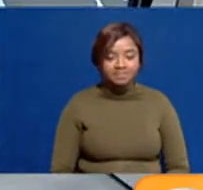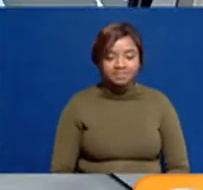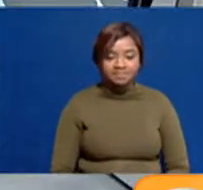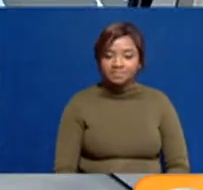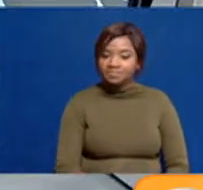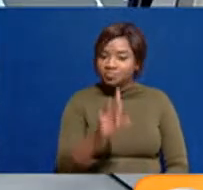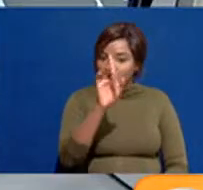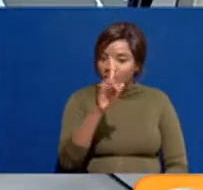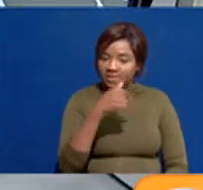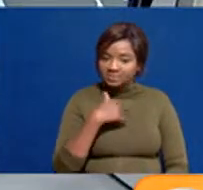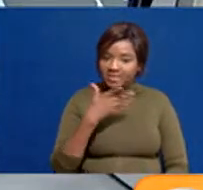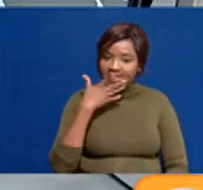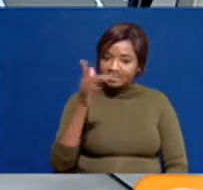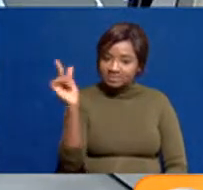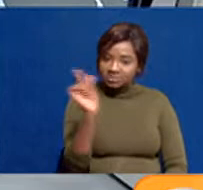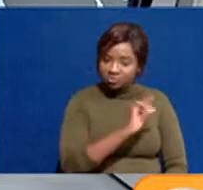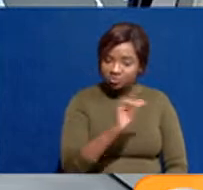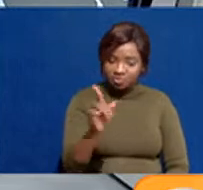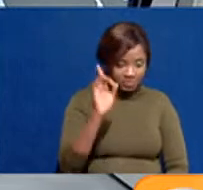to